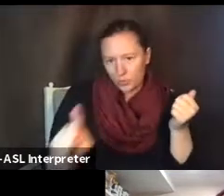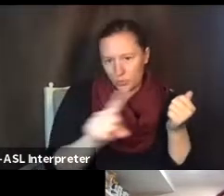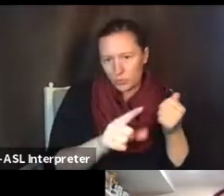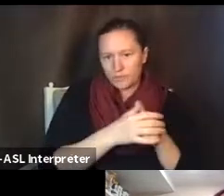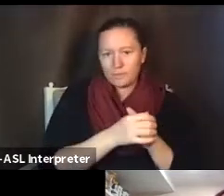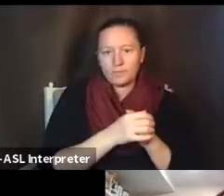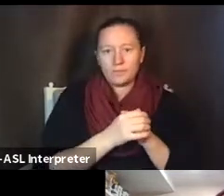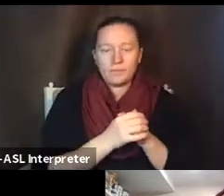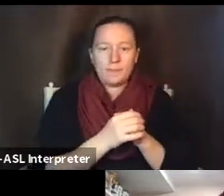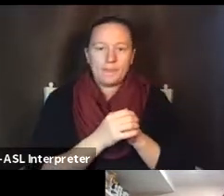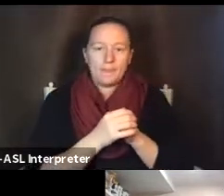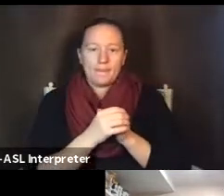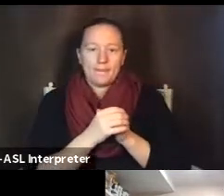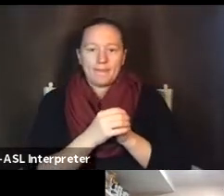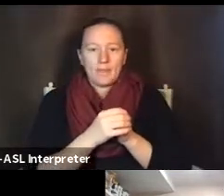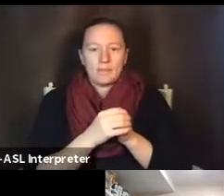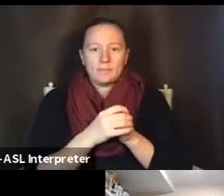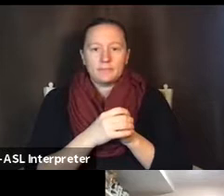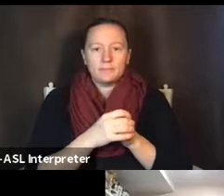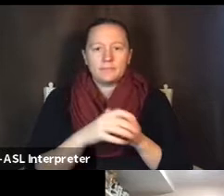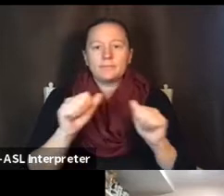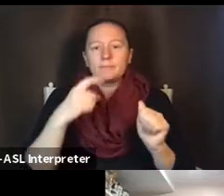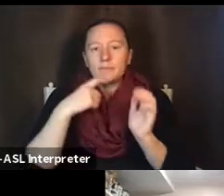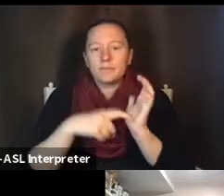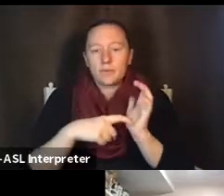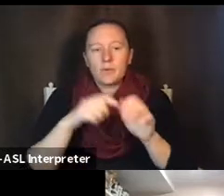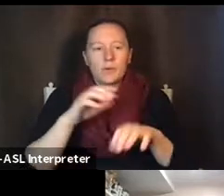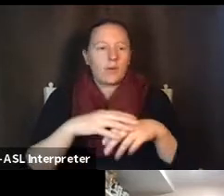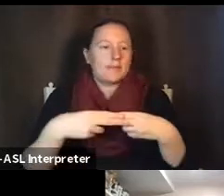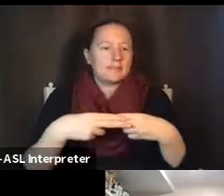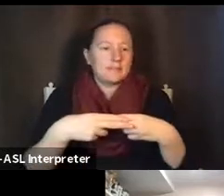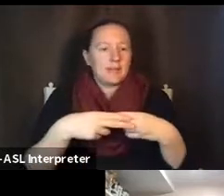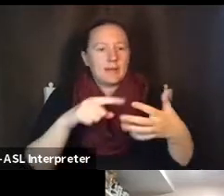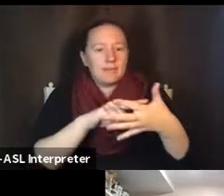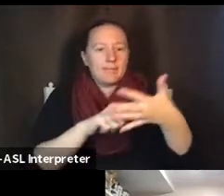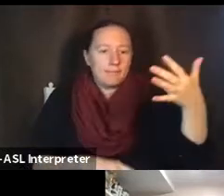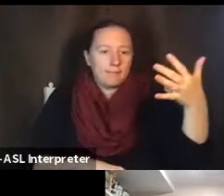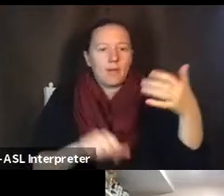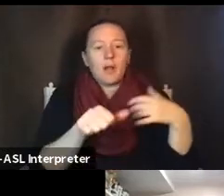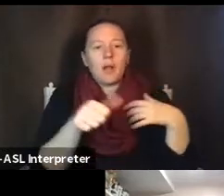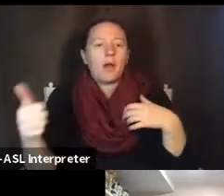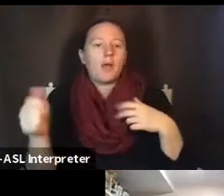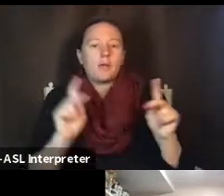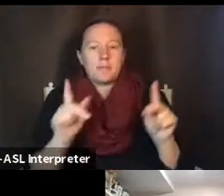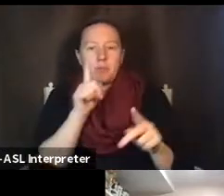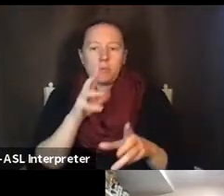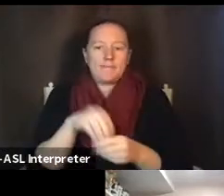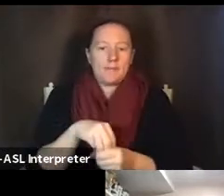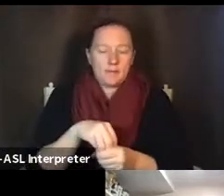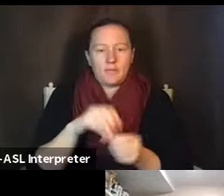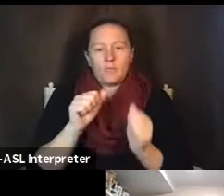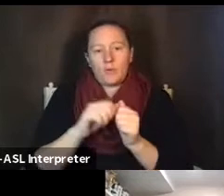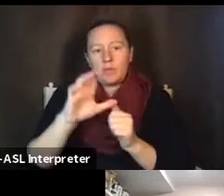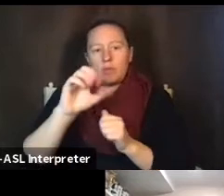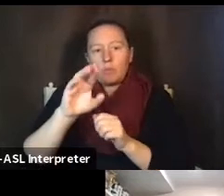Thanks, Robin. So you can see on our slide the other members of our core team. So when you see some